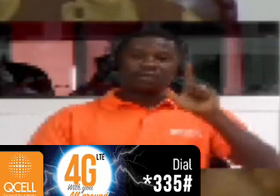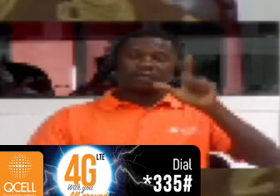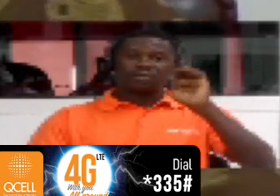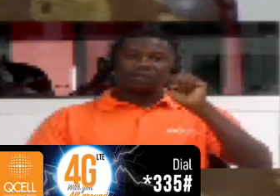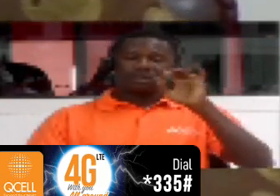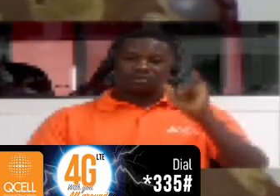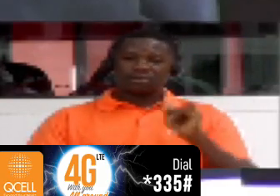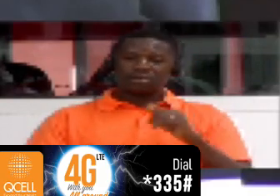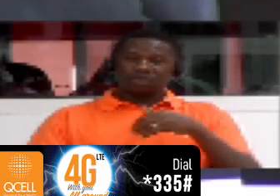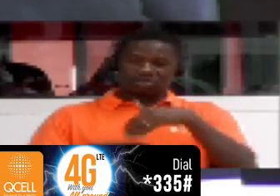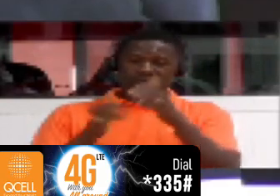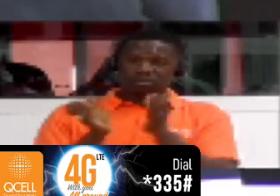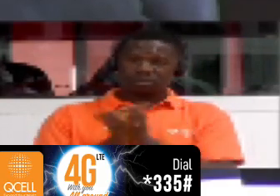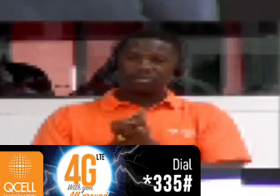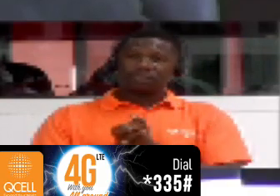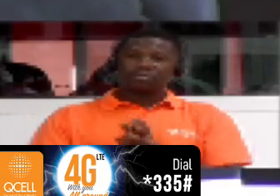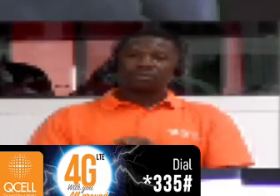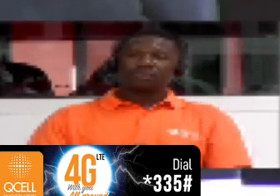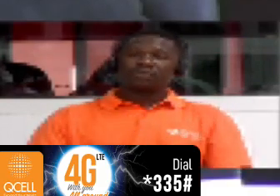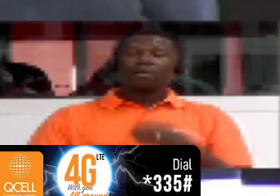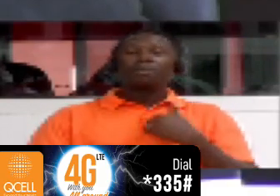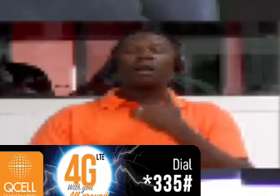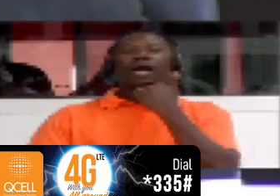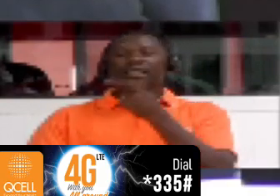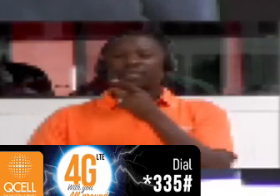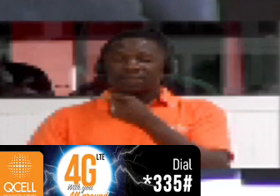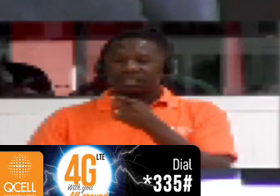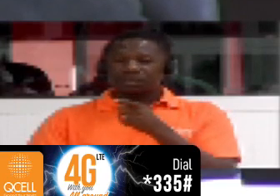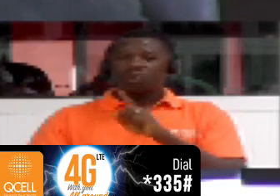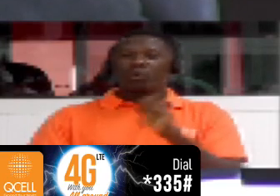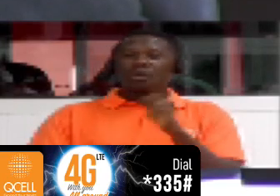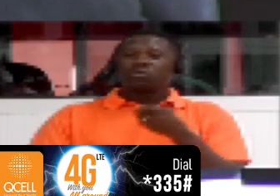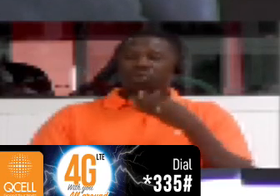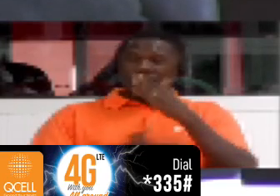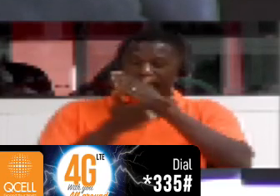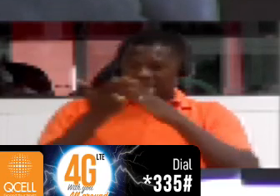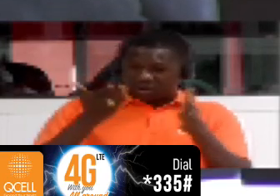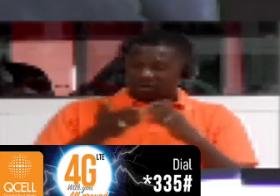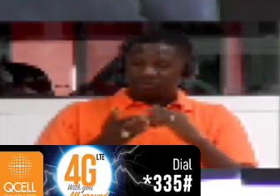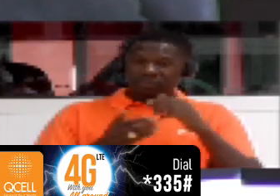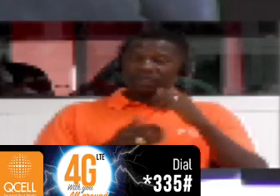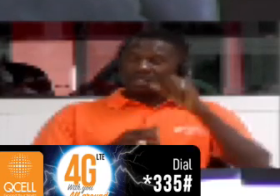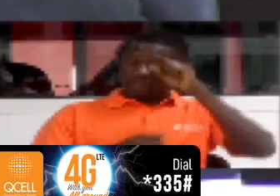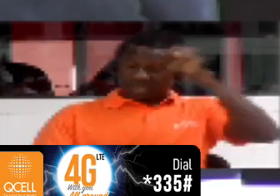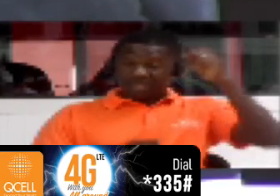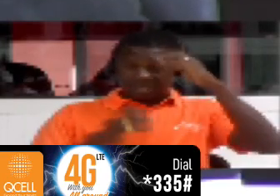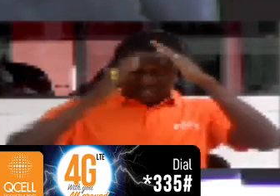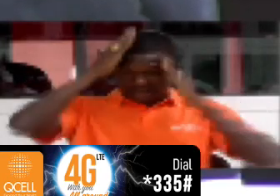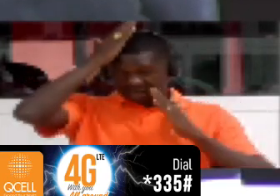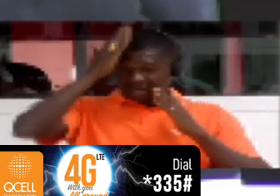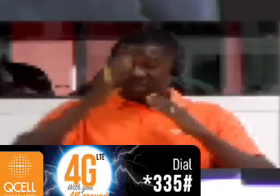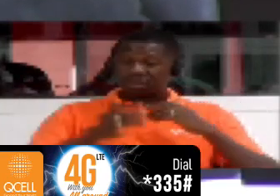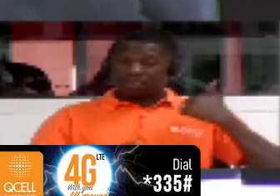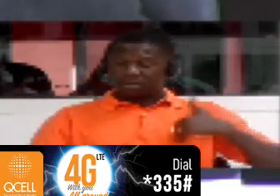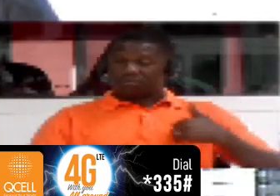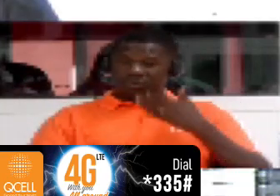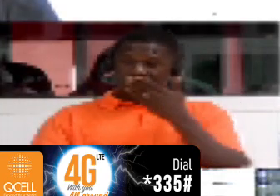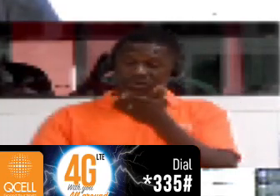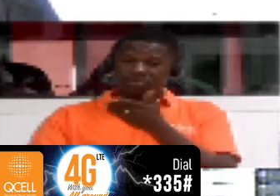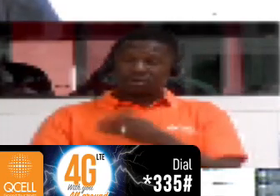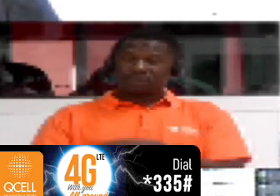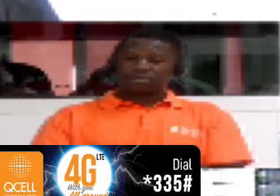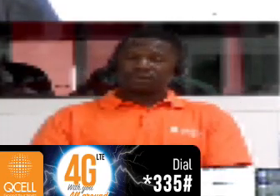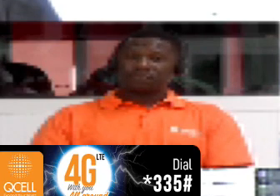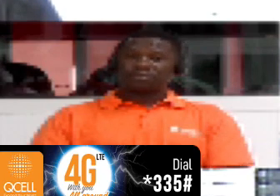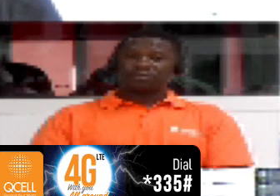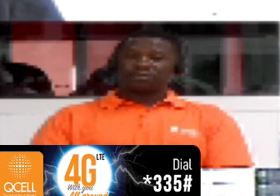very carefully. I'm asking whether you were part of the state guards. Akofo wotembo. Wo platoon me kafonya full baby